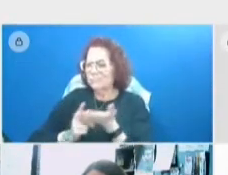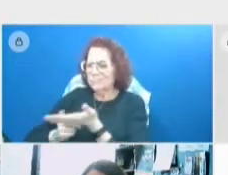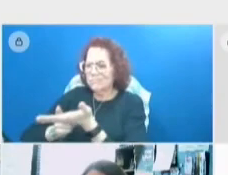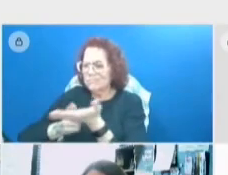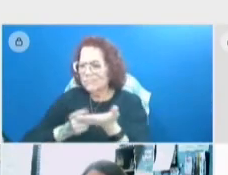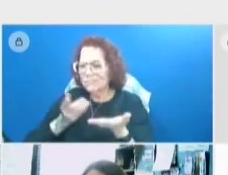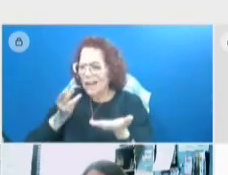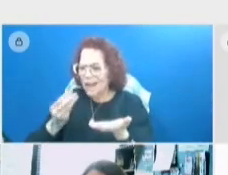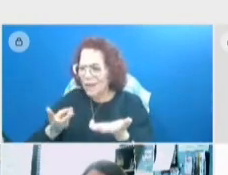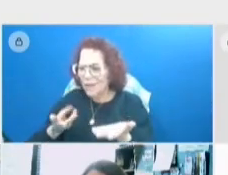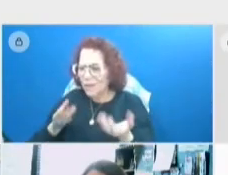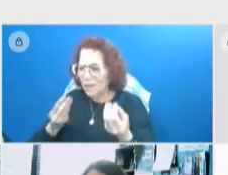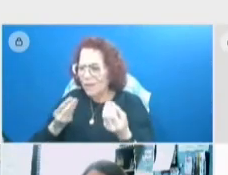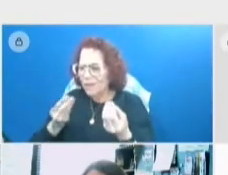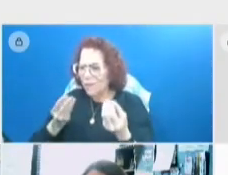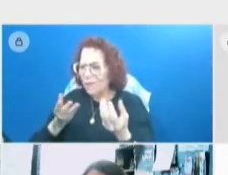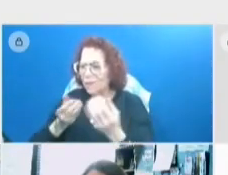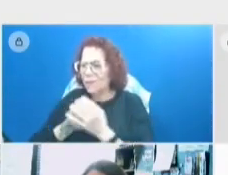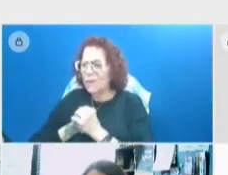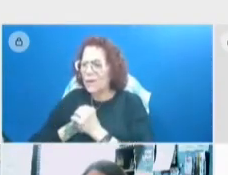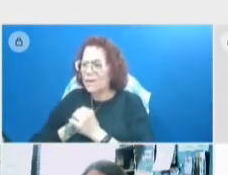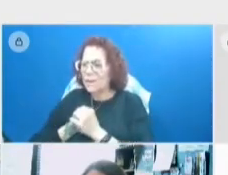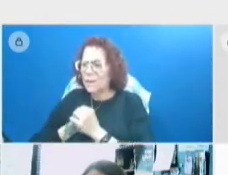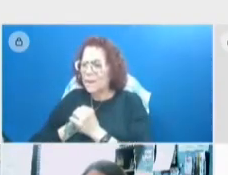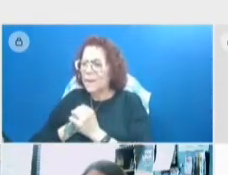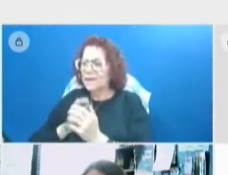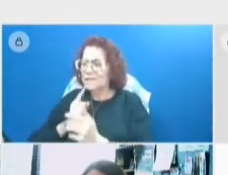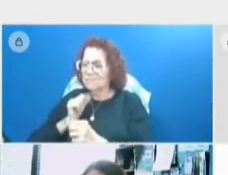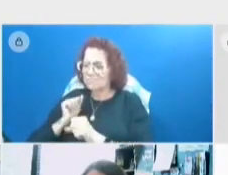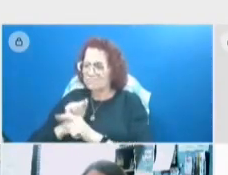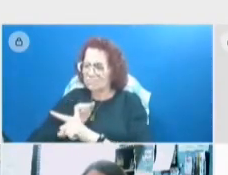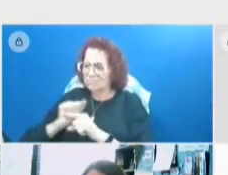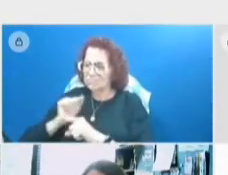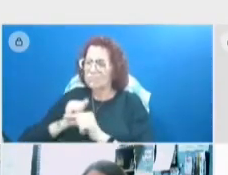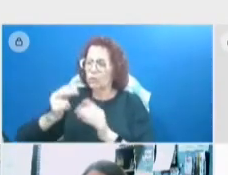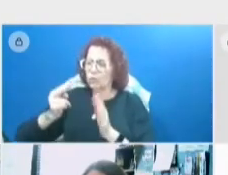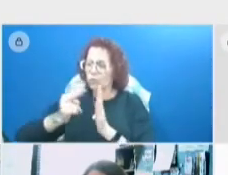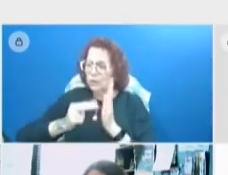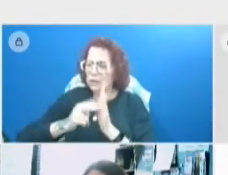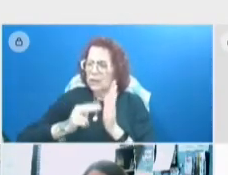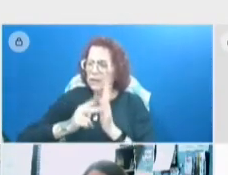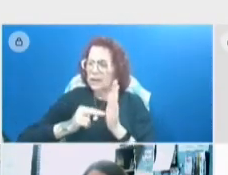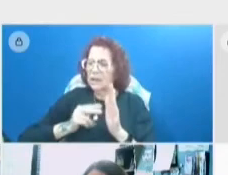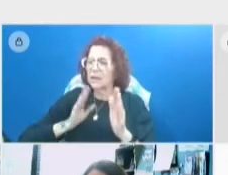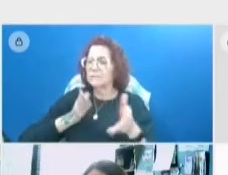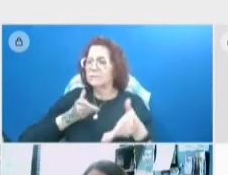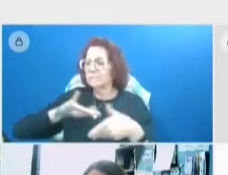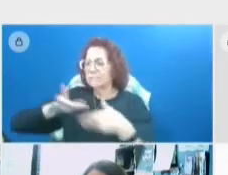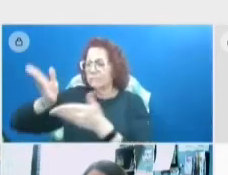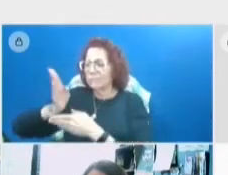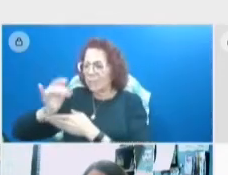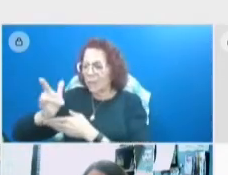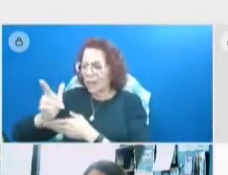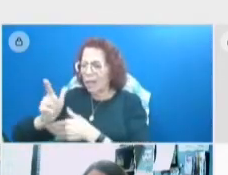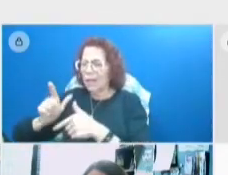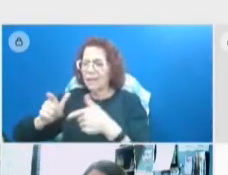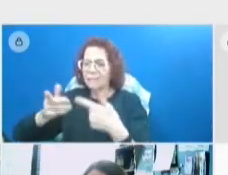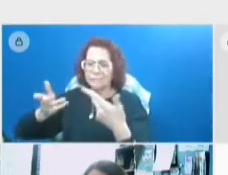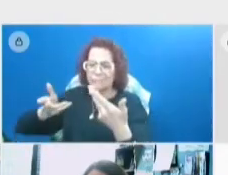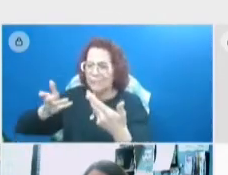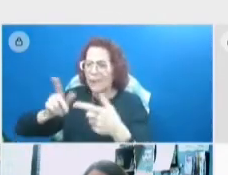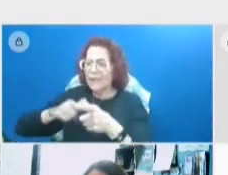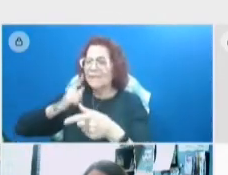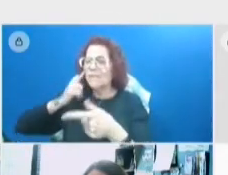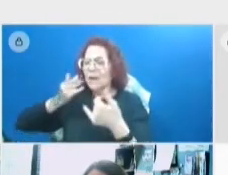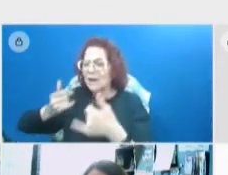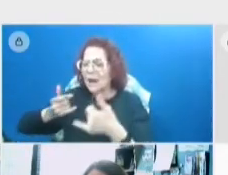a regulation, maybe a bill? We talked about it, and in the meantime, the legislature put a bill in, and I believe it's